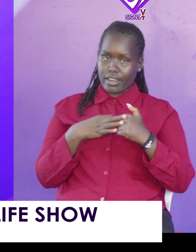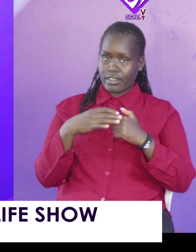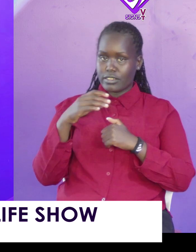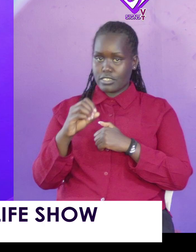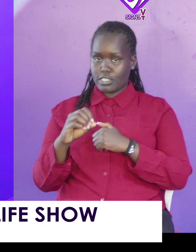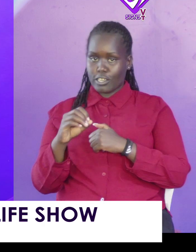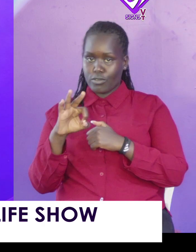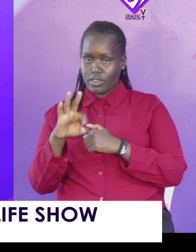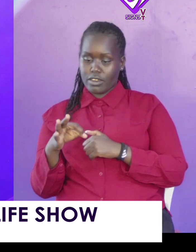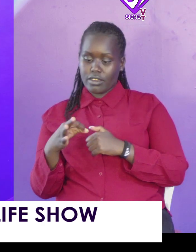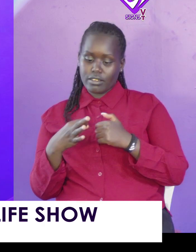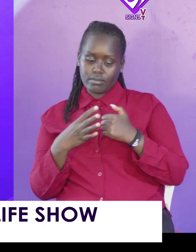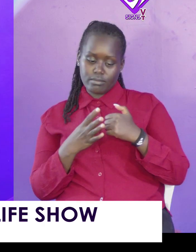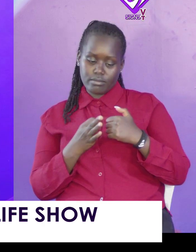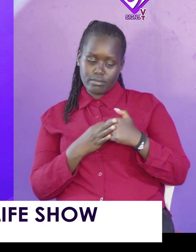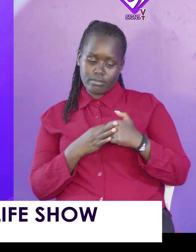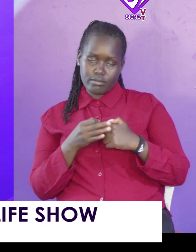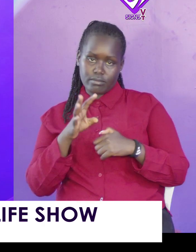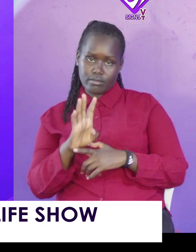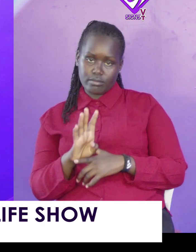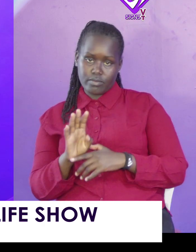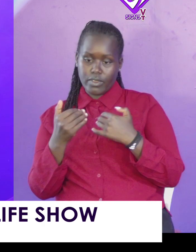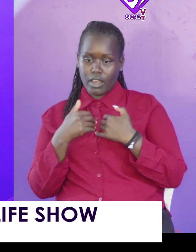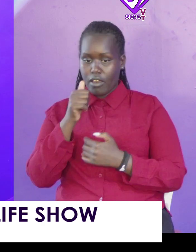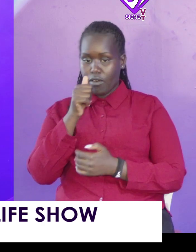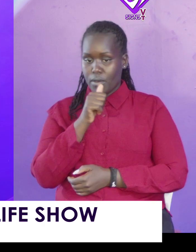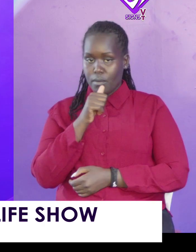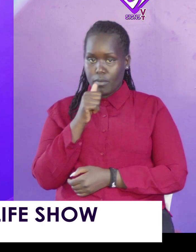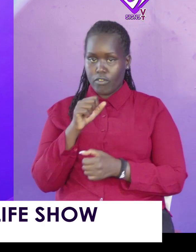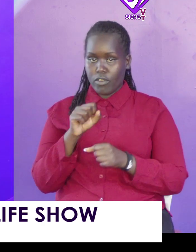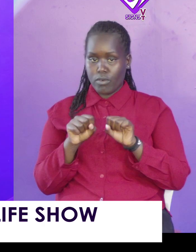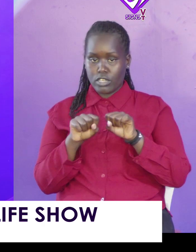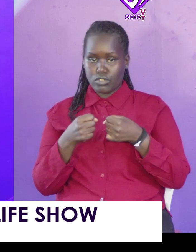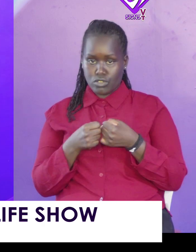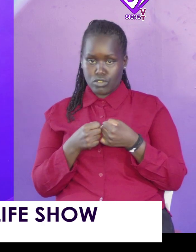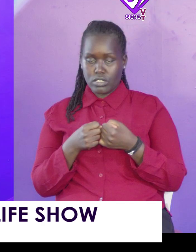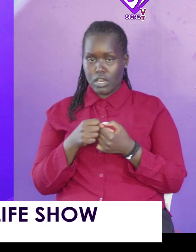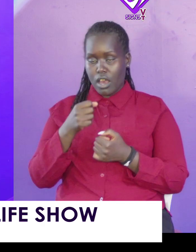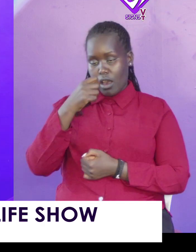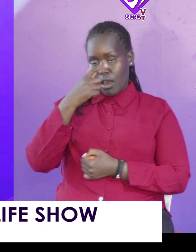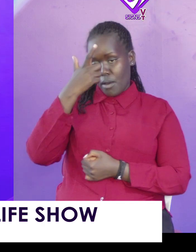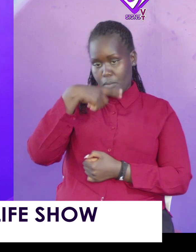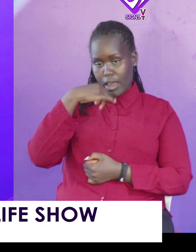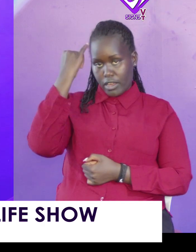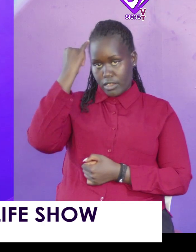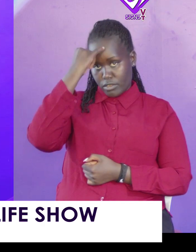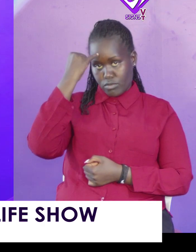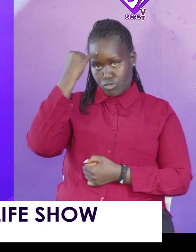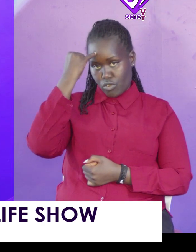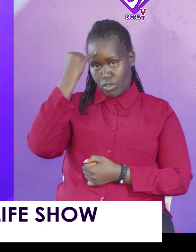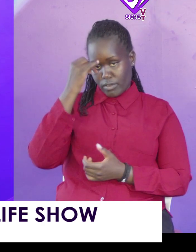0111980384. By the way, I have my private socials, Blind Jonas Simba,